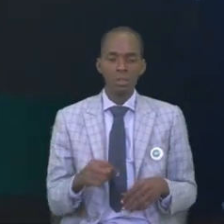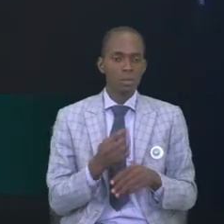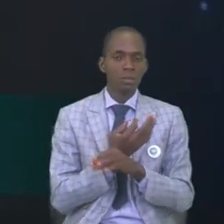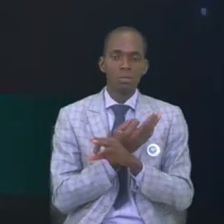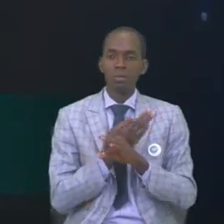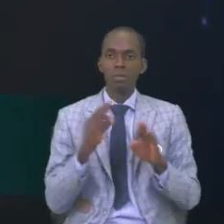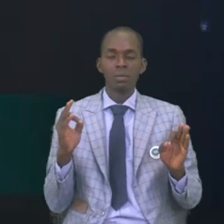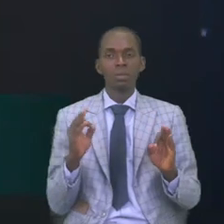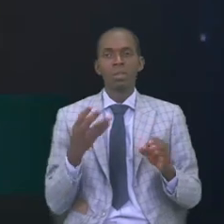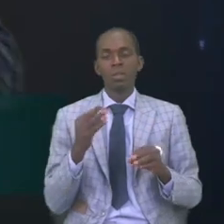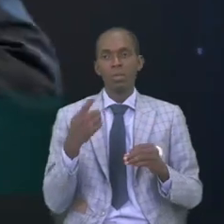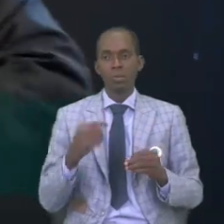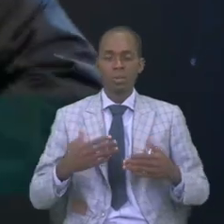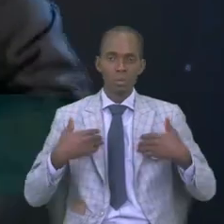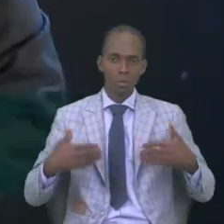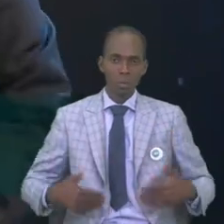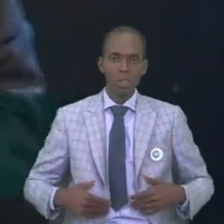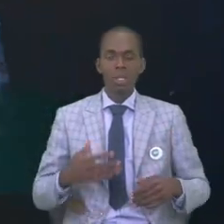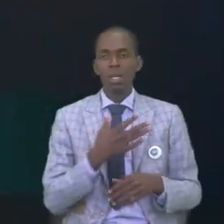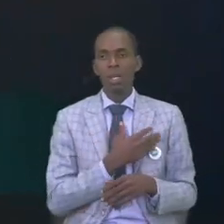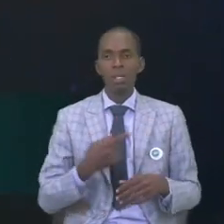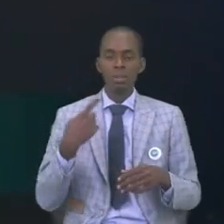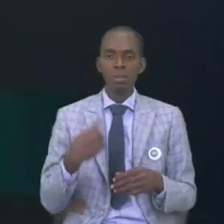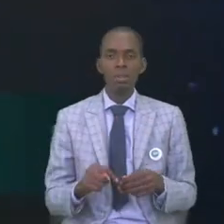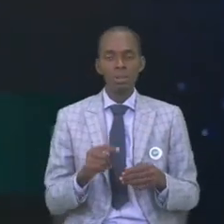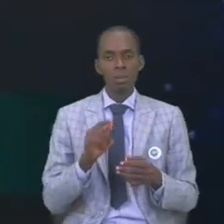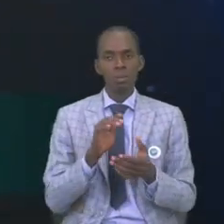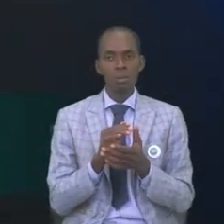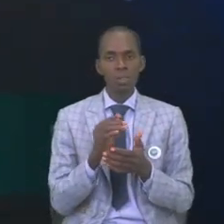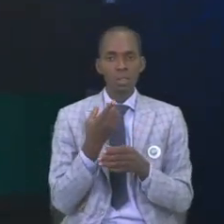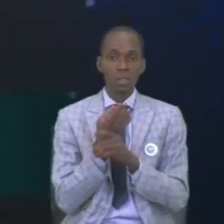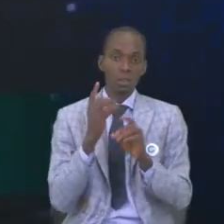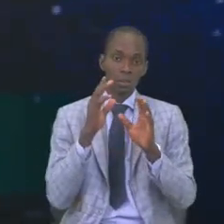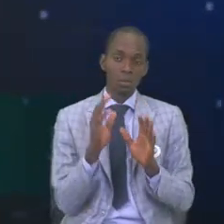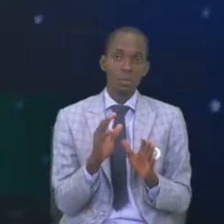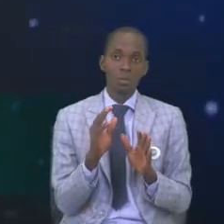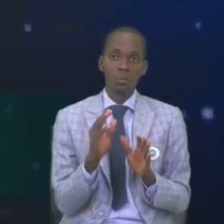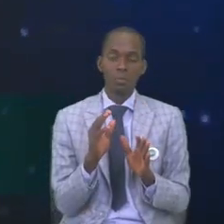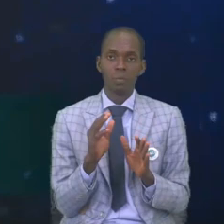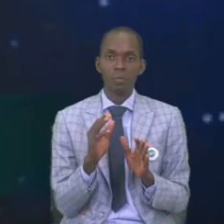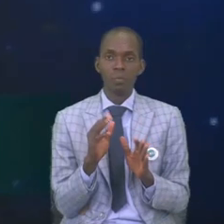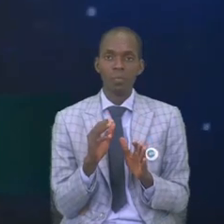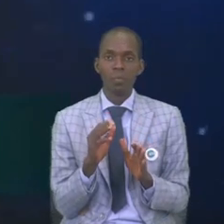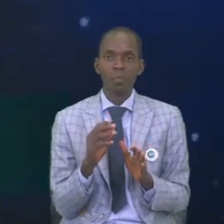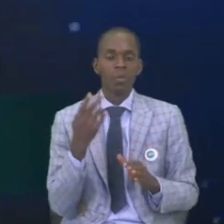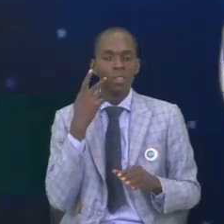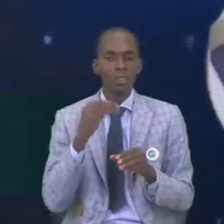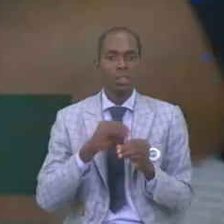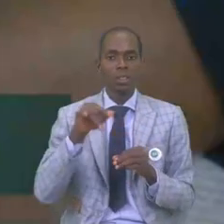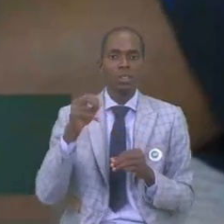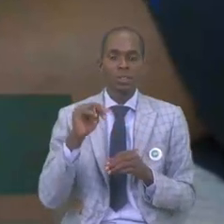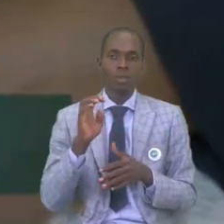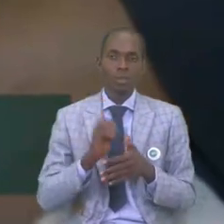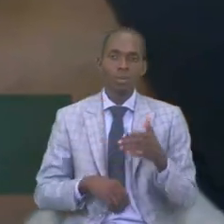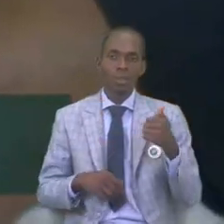of the body and of the believer. It tells us in John chapter 10, reading from verse 9, I